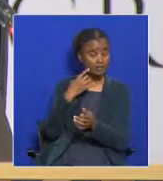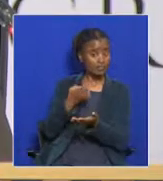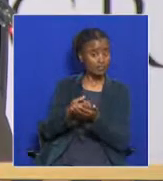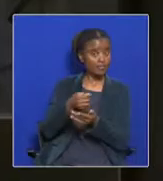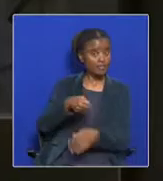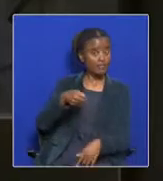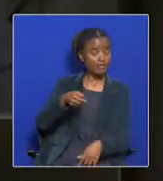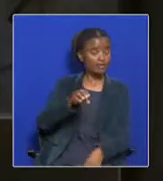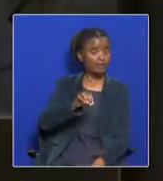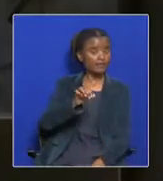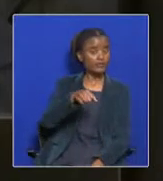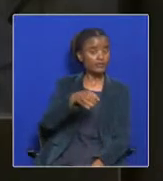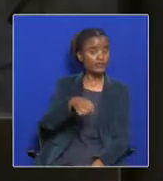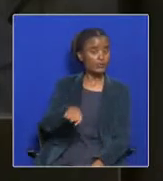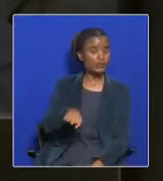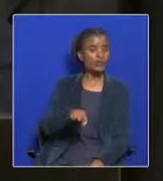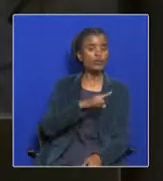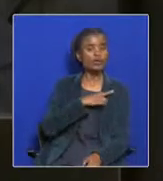at the